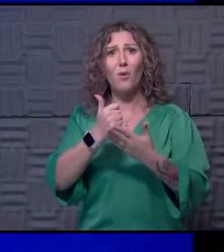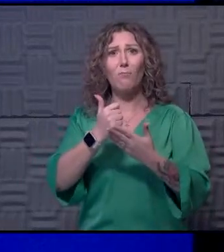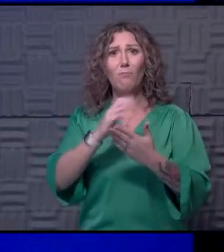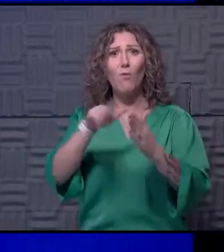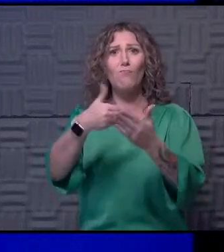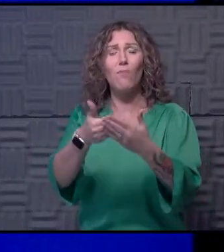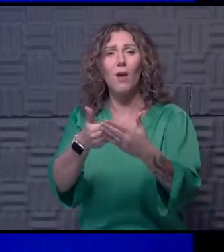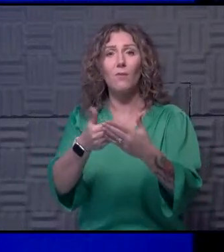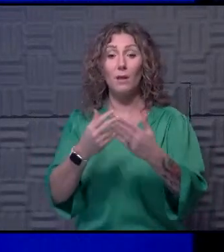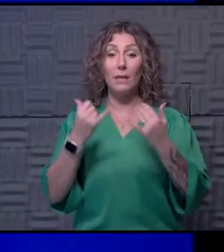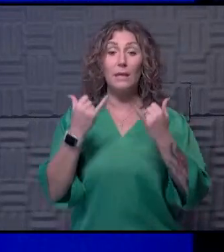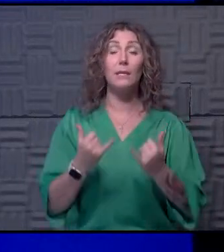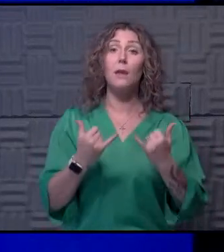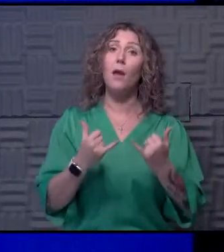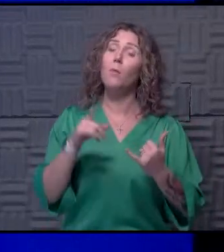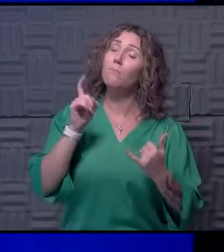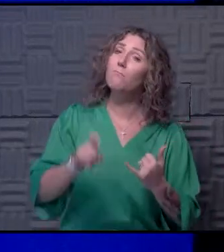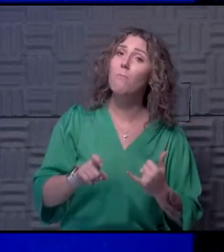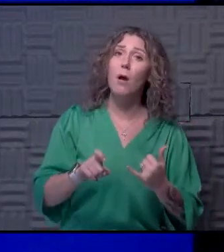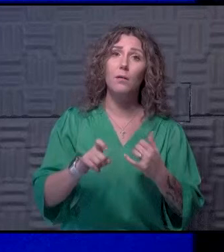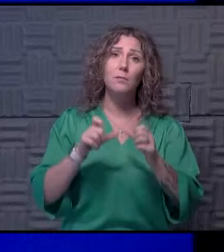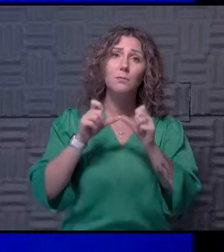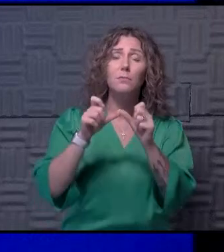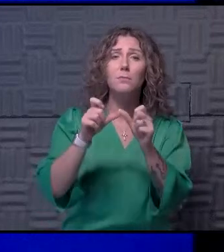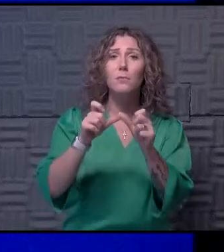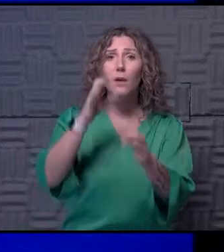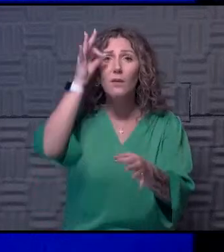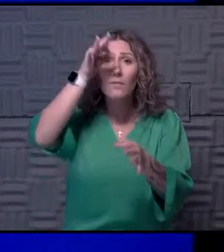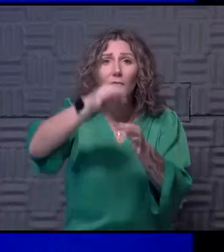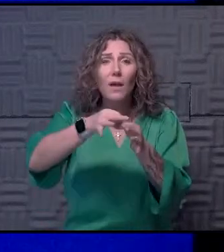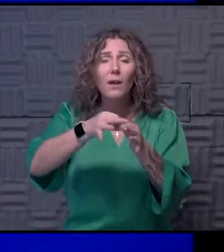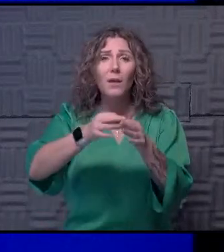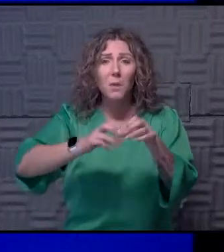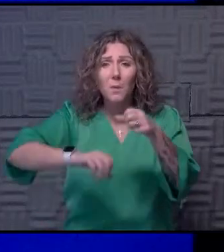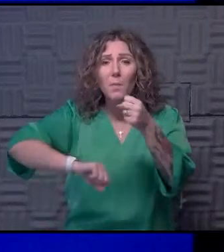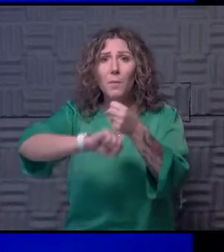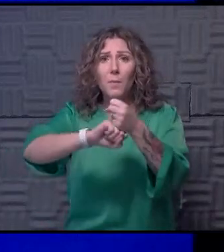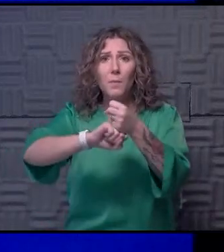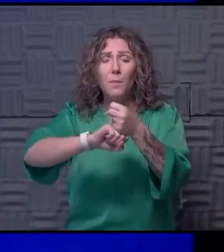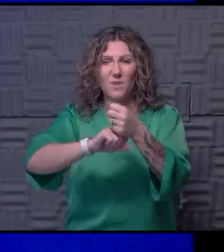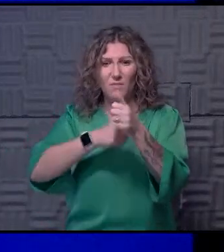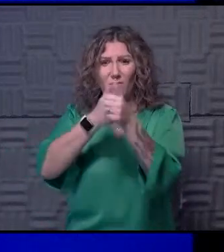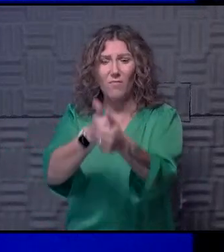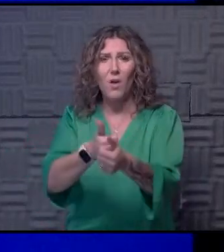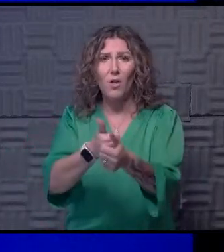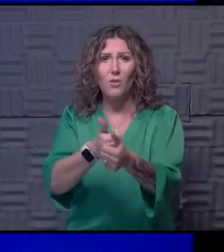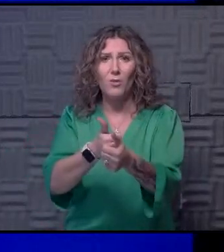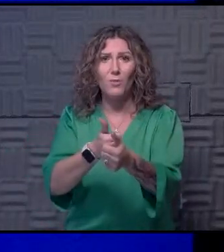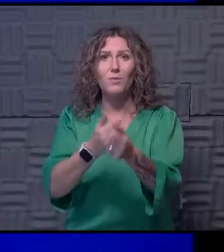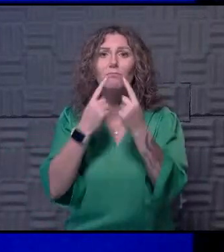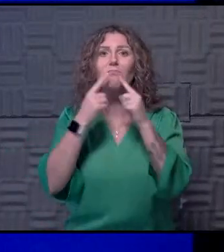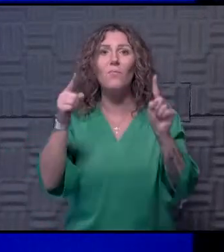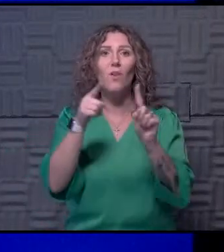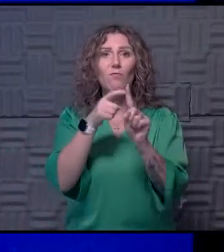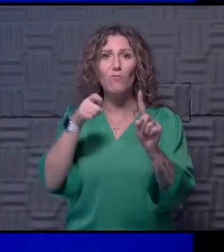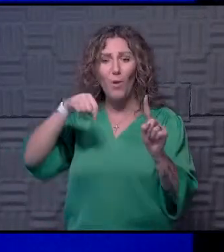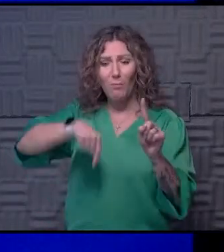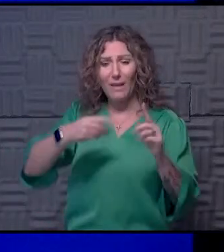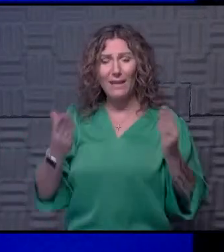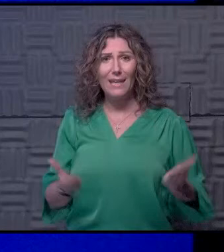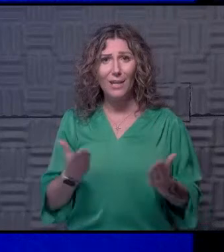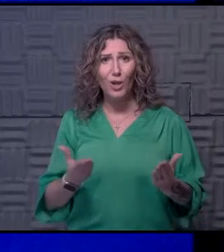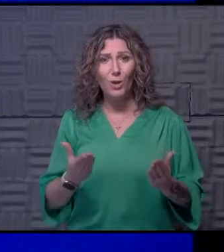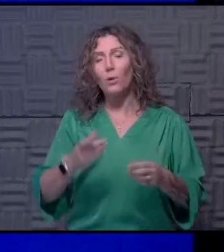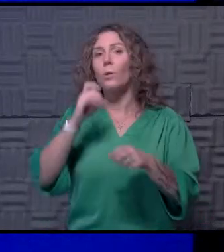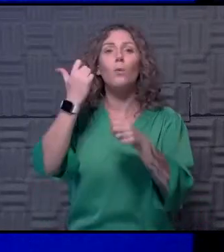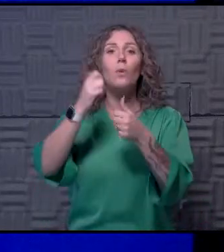Now we have to have faith to follow those to take us from here. So